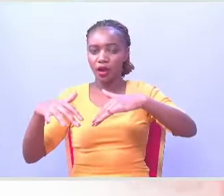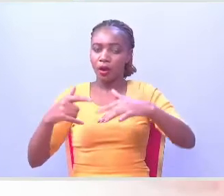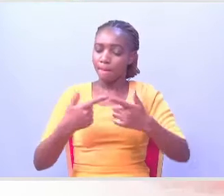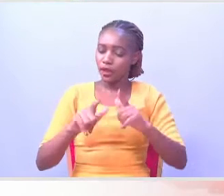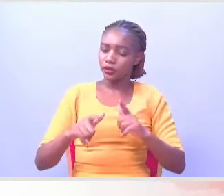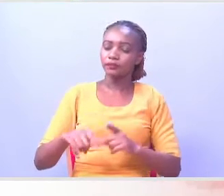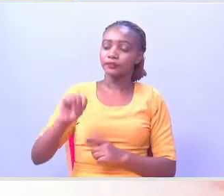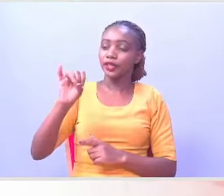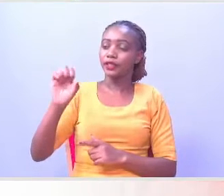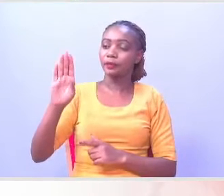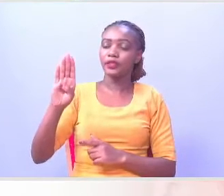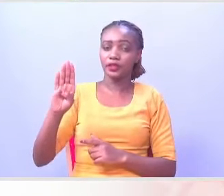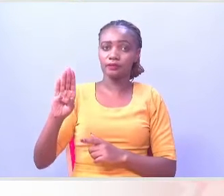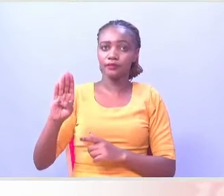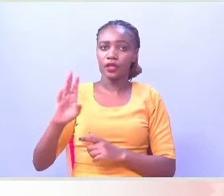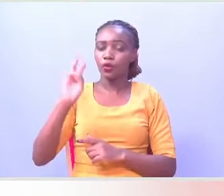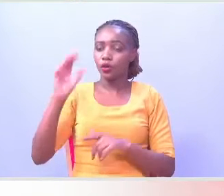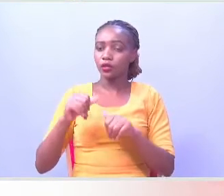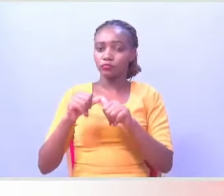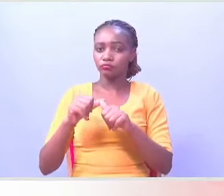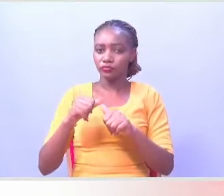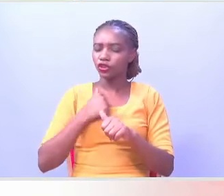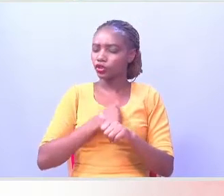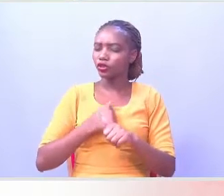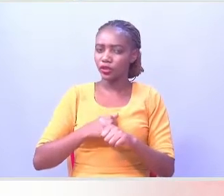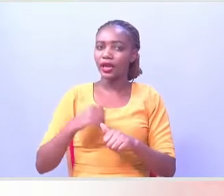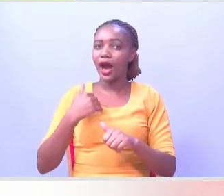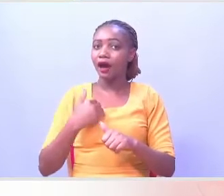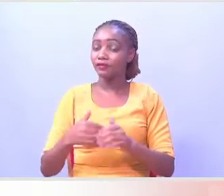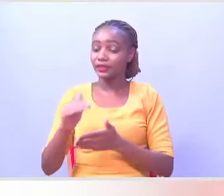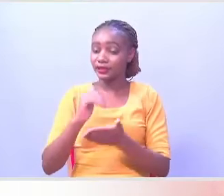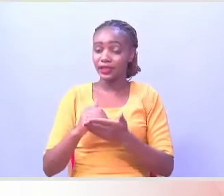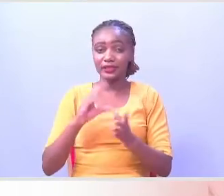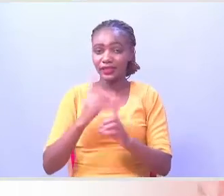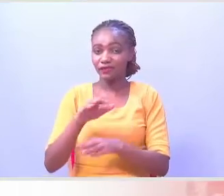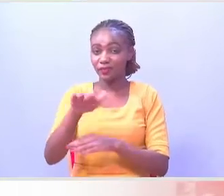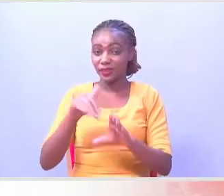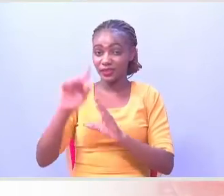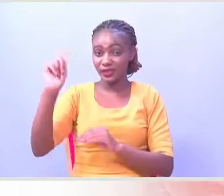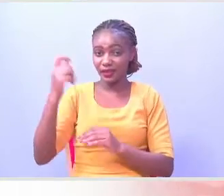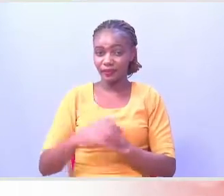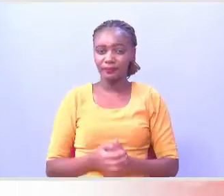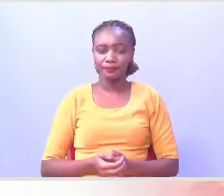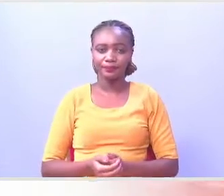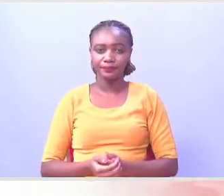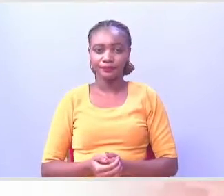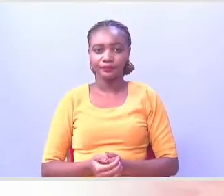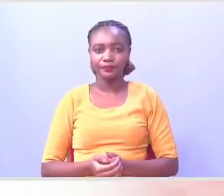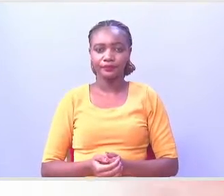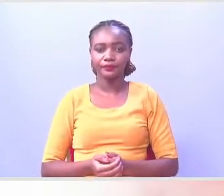commission setting up registration centers even in remote areas across the country. Grace Josephine reports.